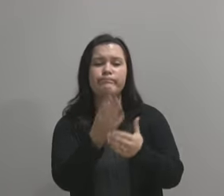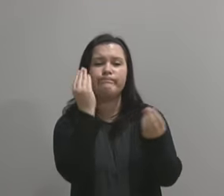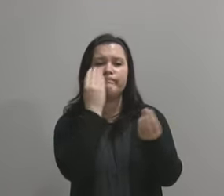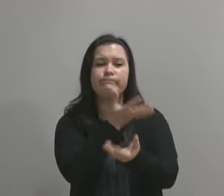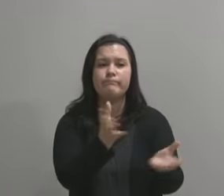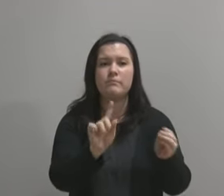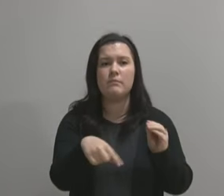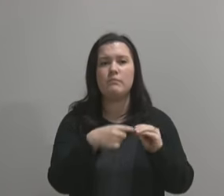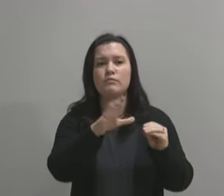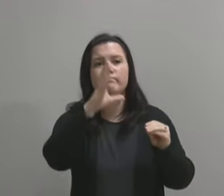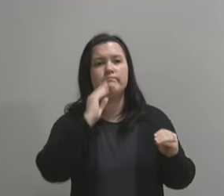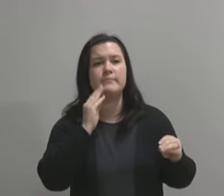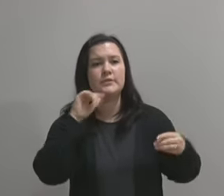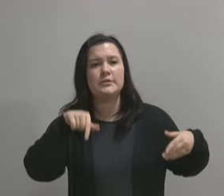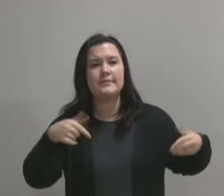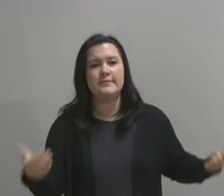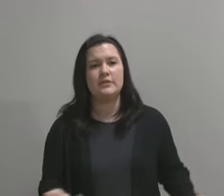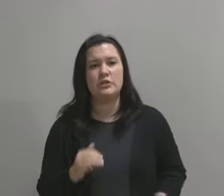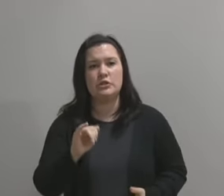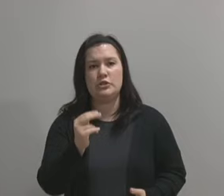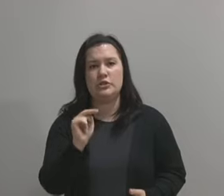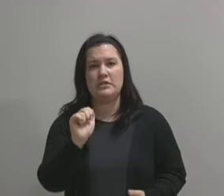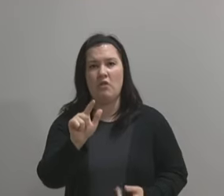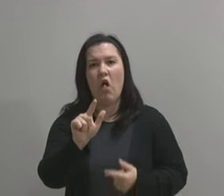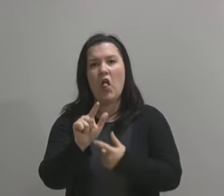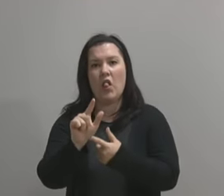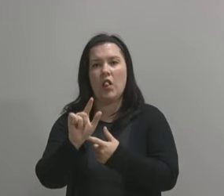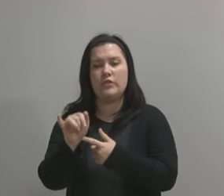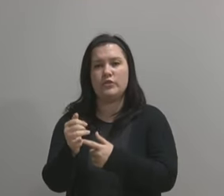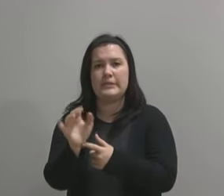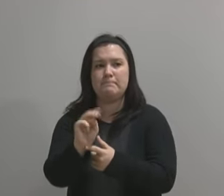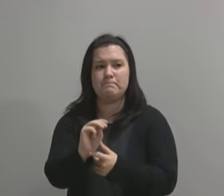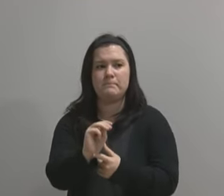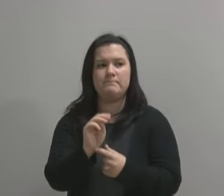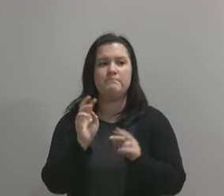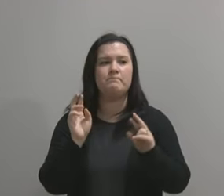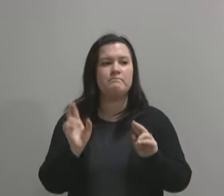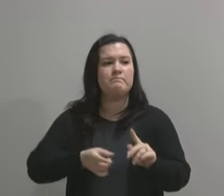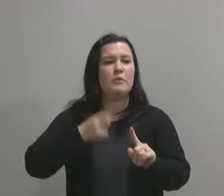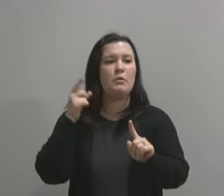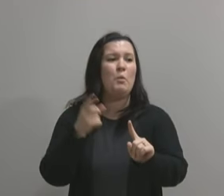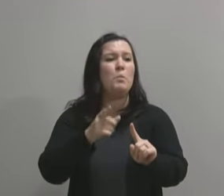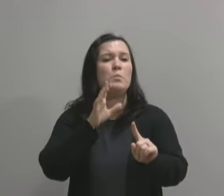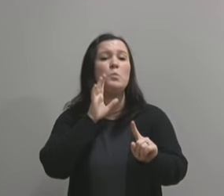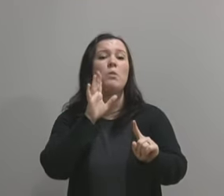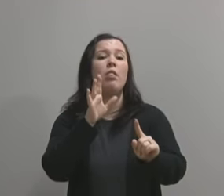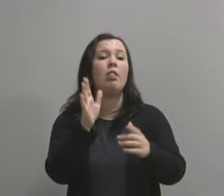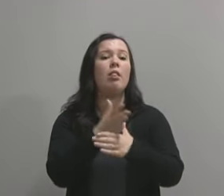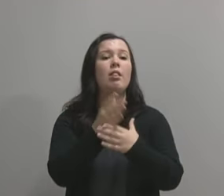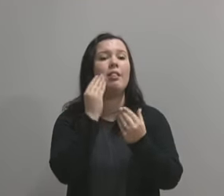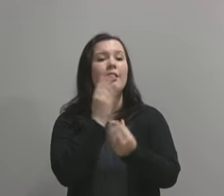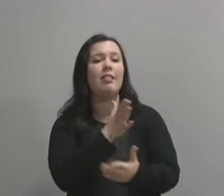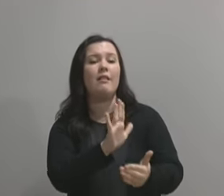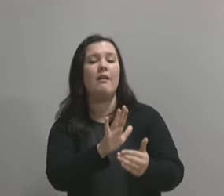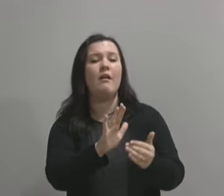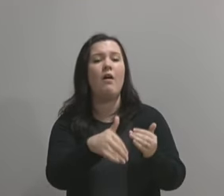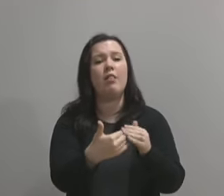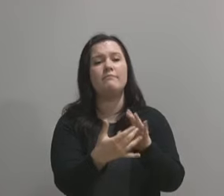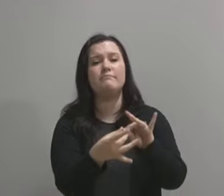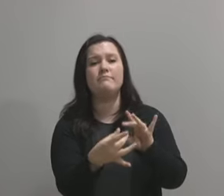here at the Jindal School, we hope that you will share with others all the small